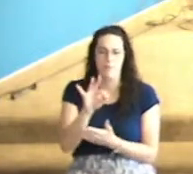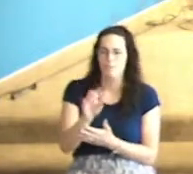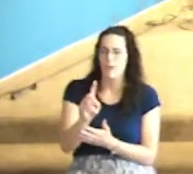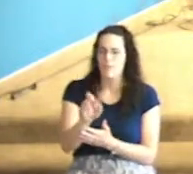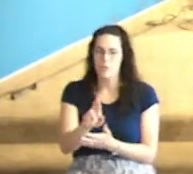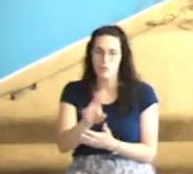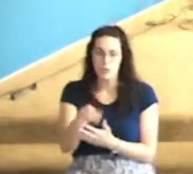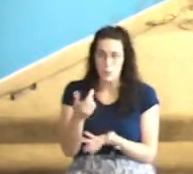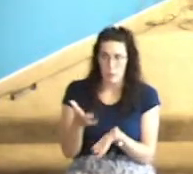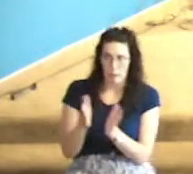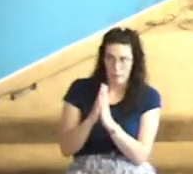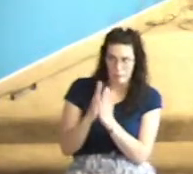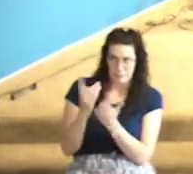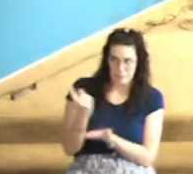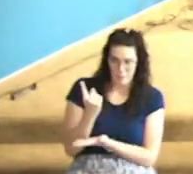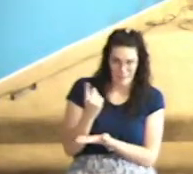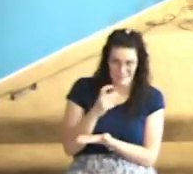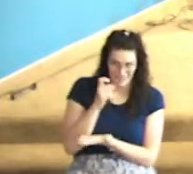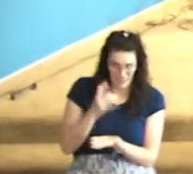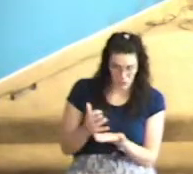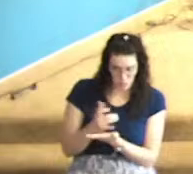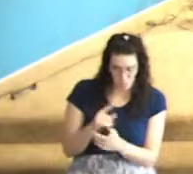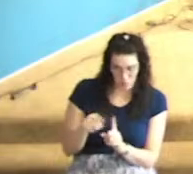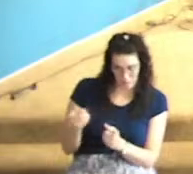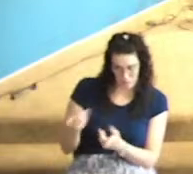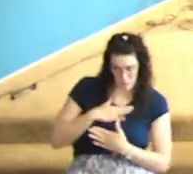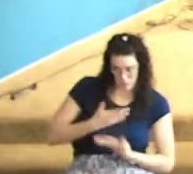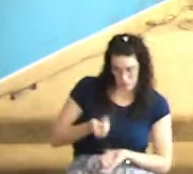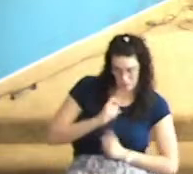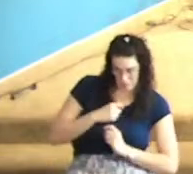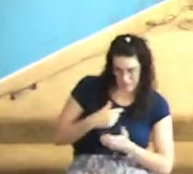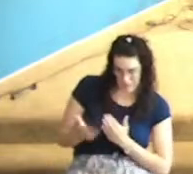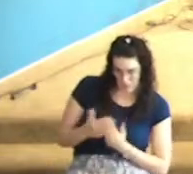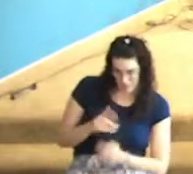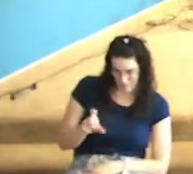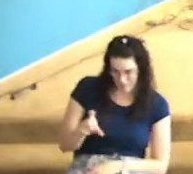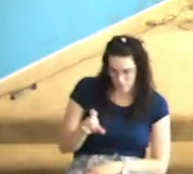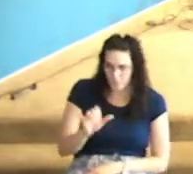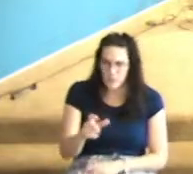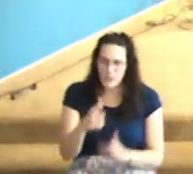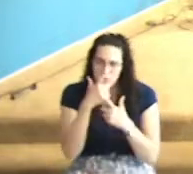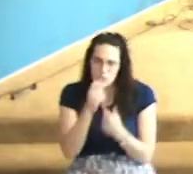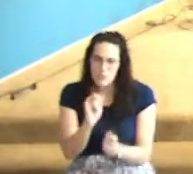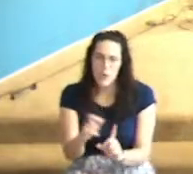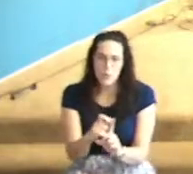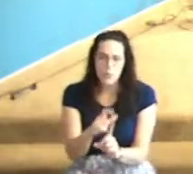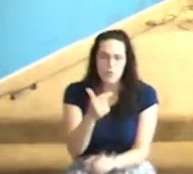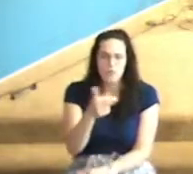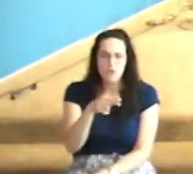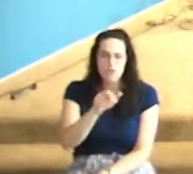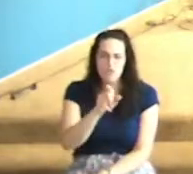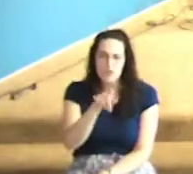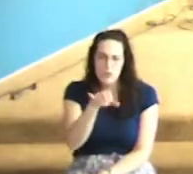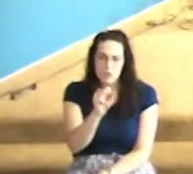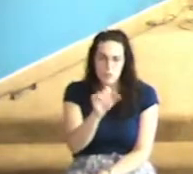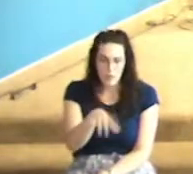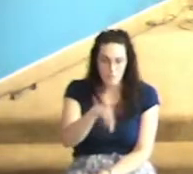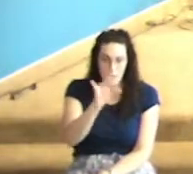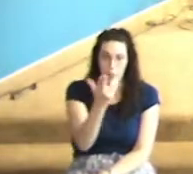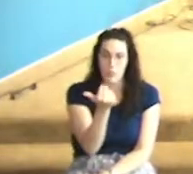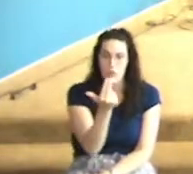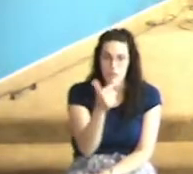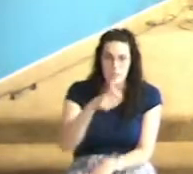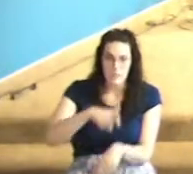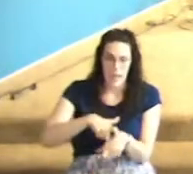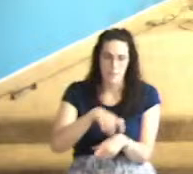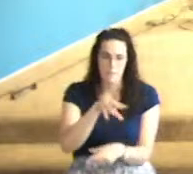just asking for something that you don't deserve. It's interesting that this word for gracious that we find is 13 times in the